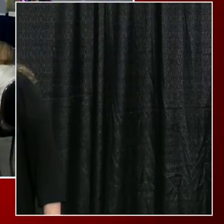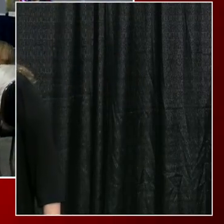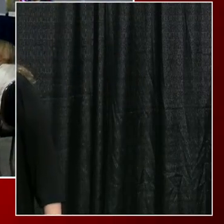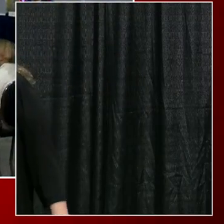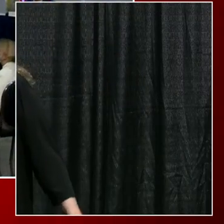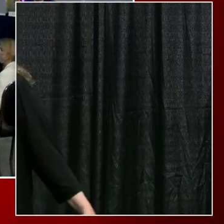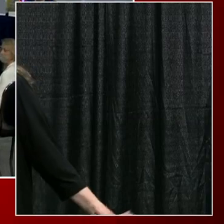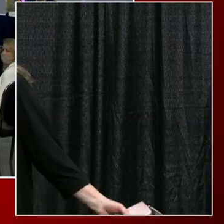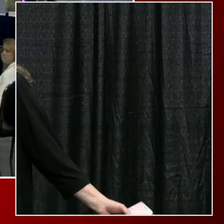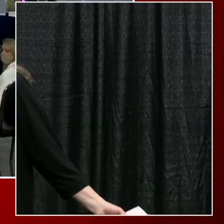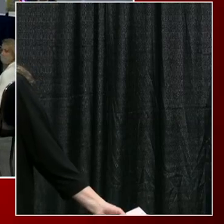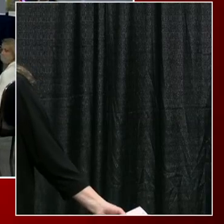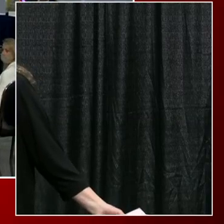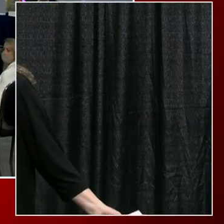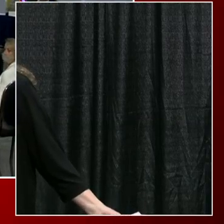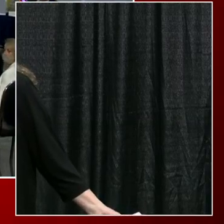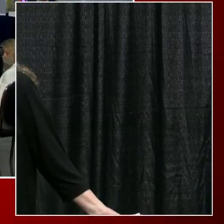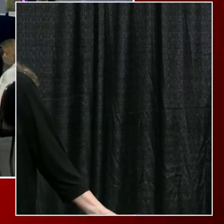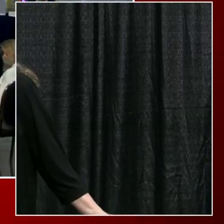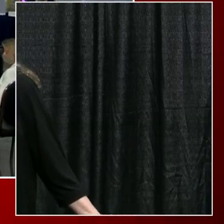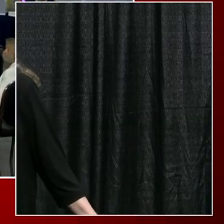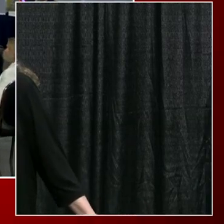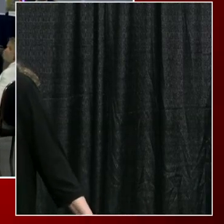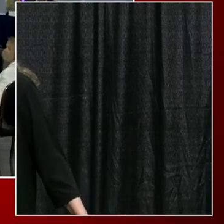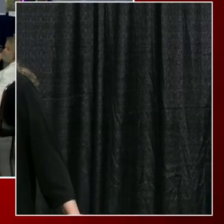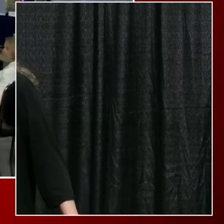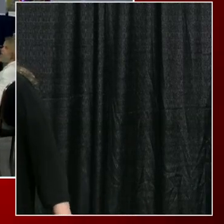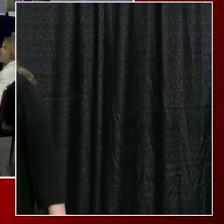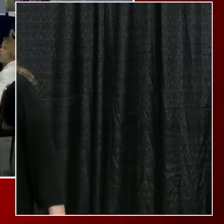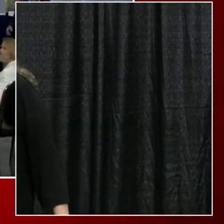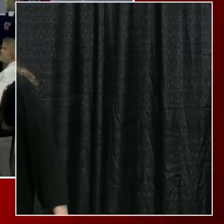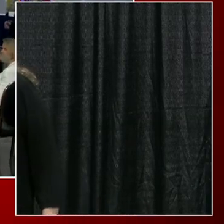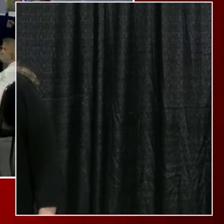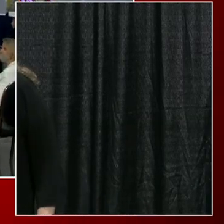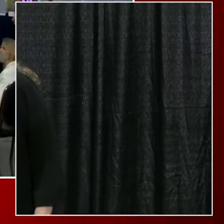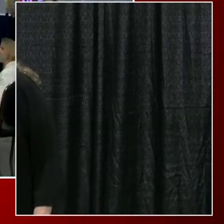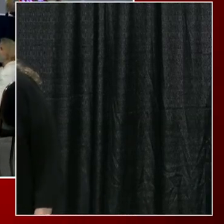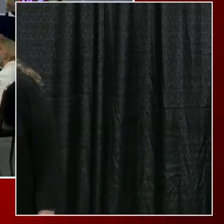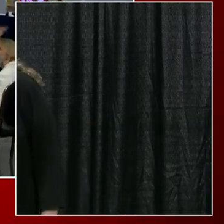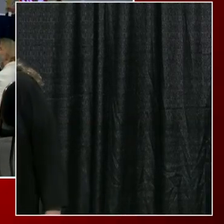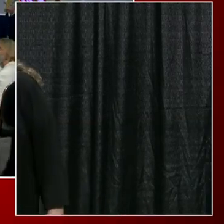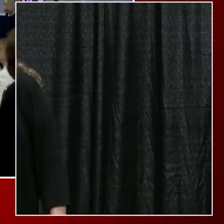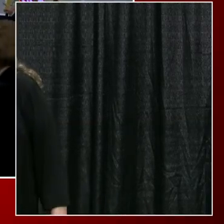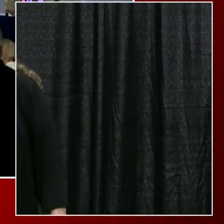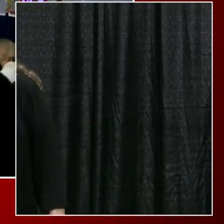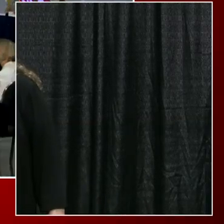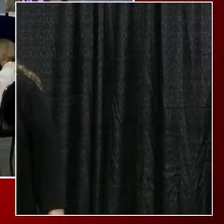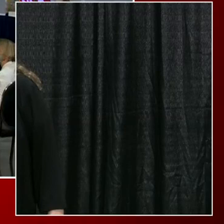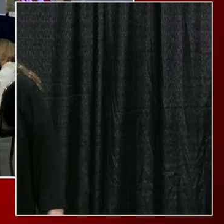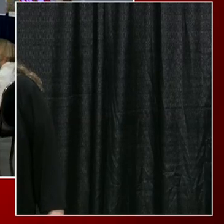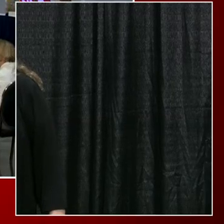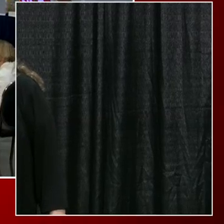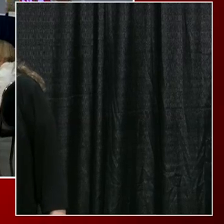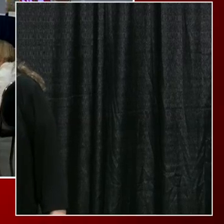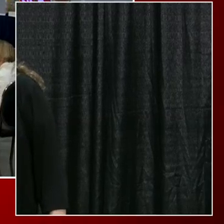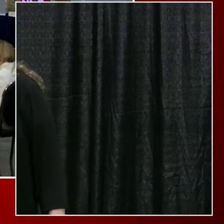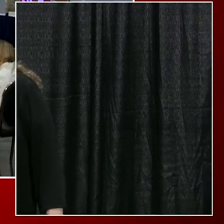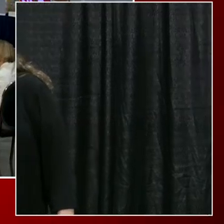are doing the tour. Yes? Who is doing the tour? I'm sorry?